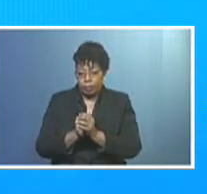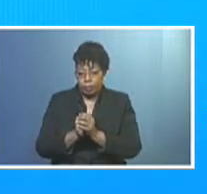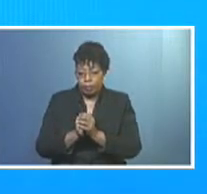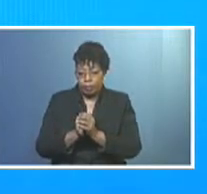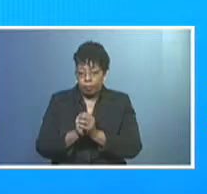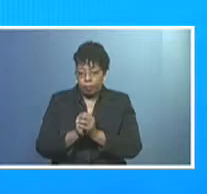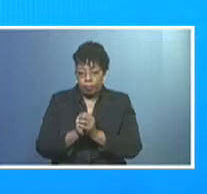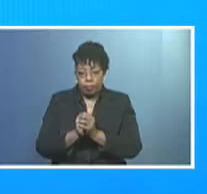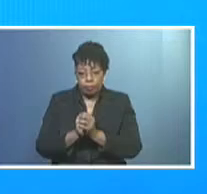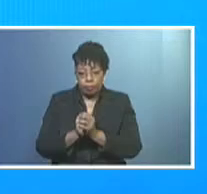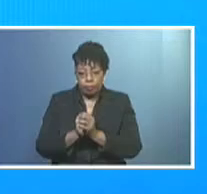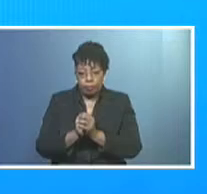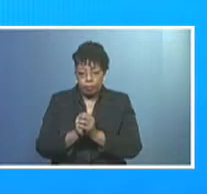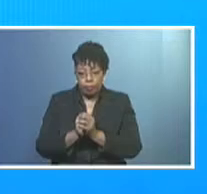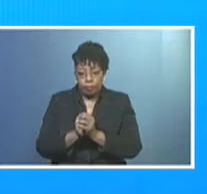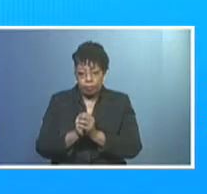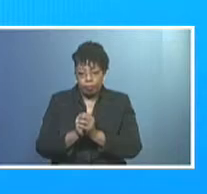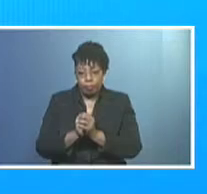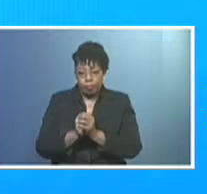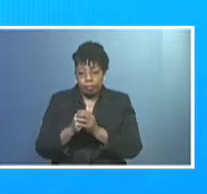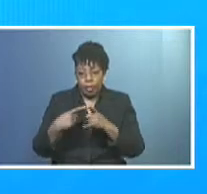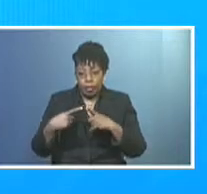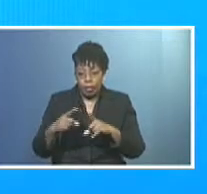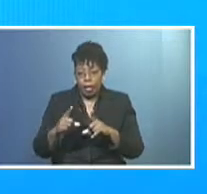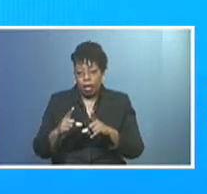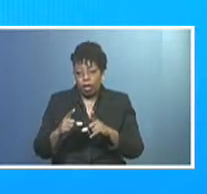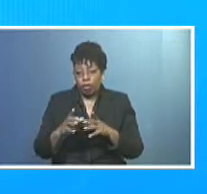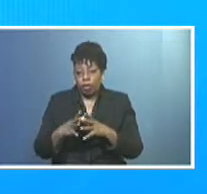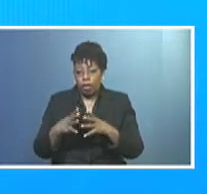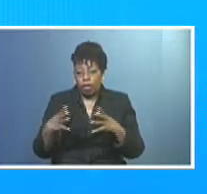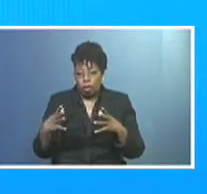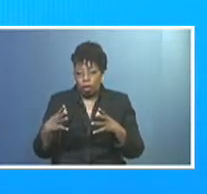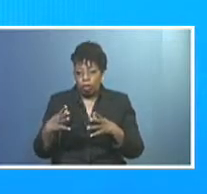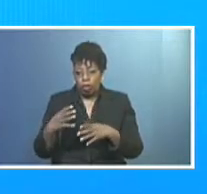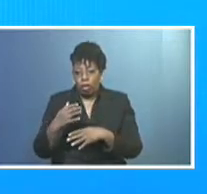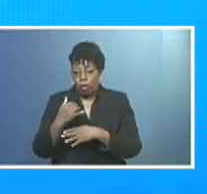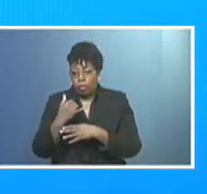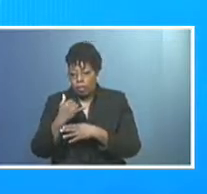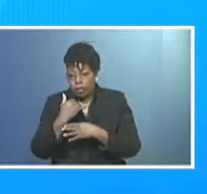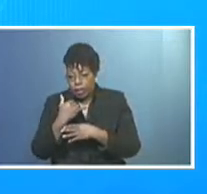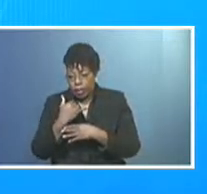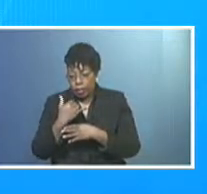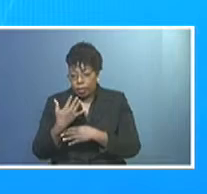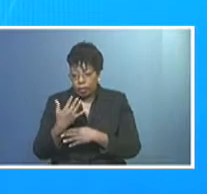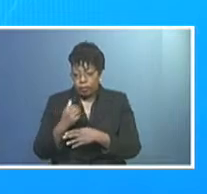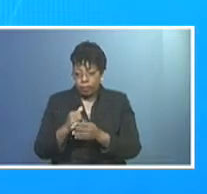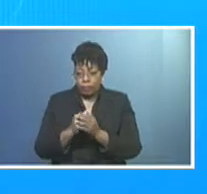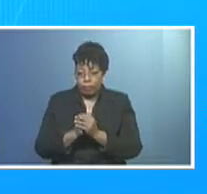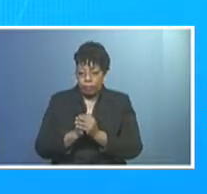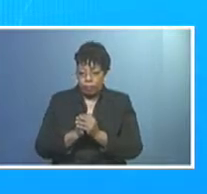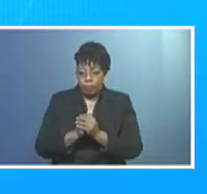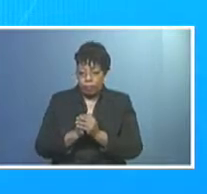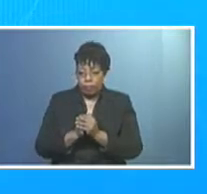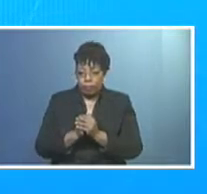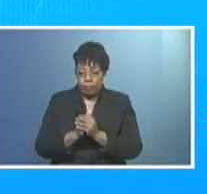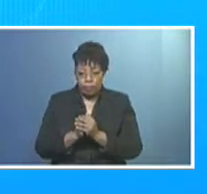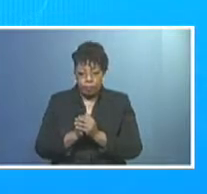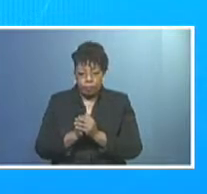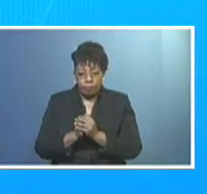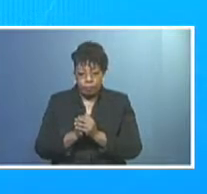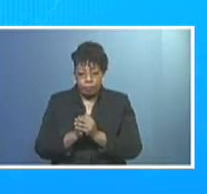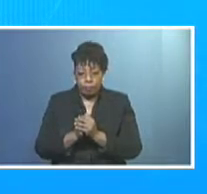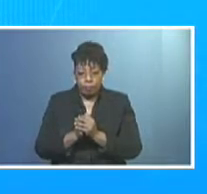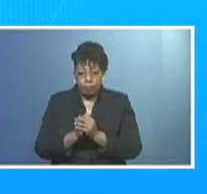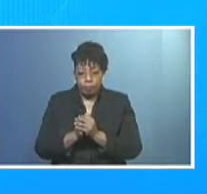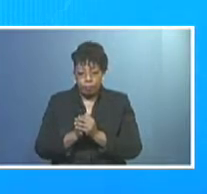room for a lot of mishaps. I mean, you know, you can write a check to a member and they can lose the check. The process